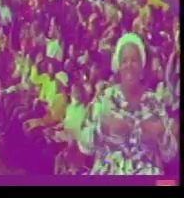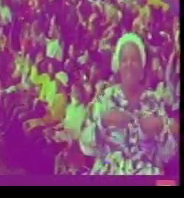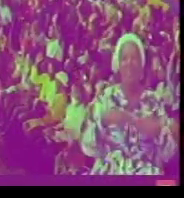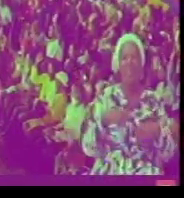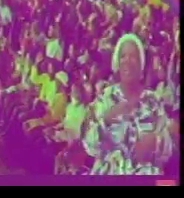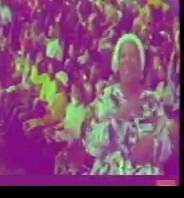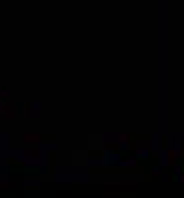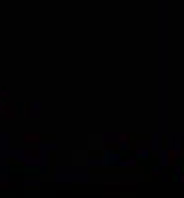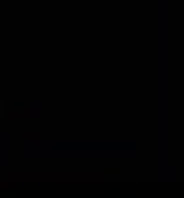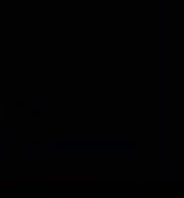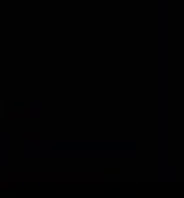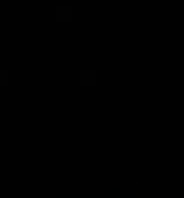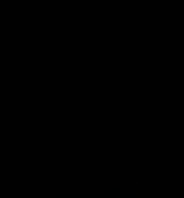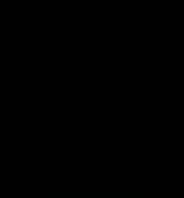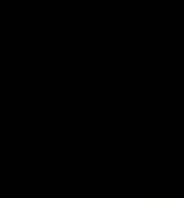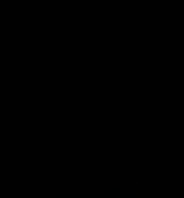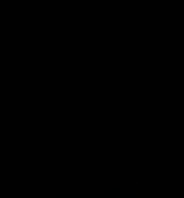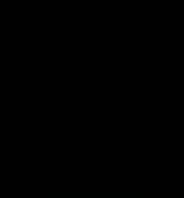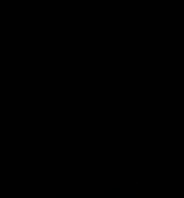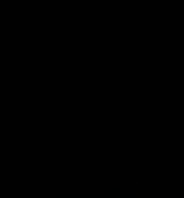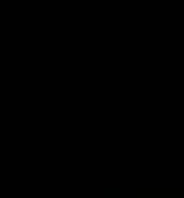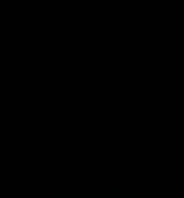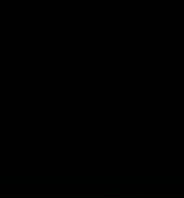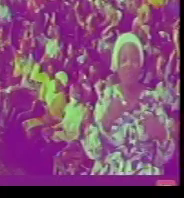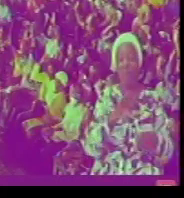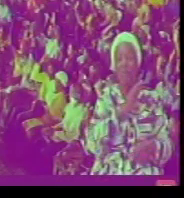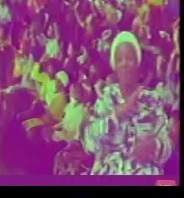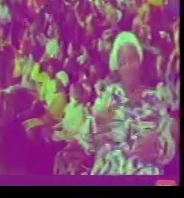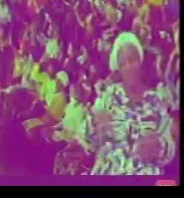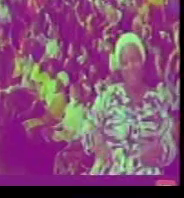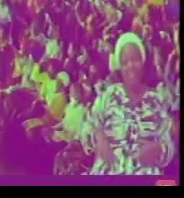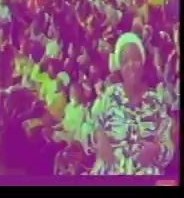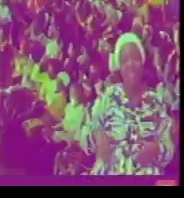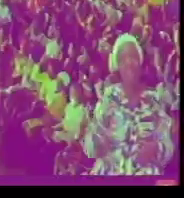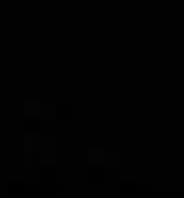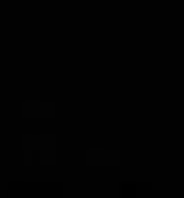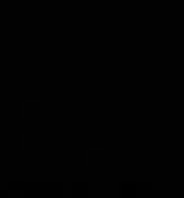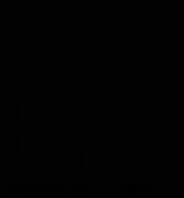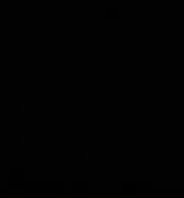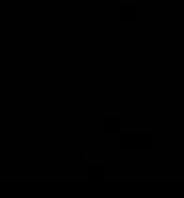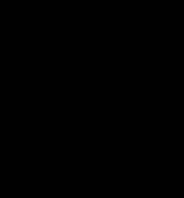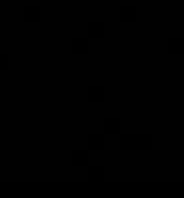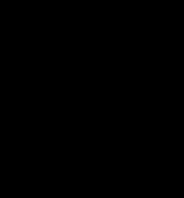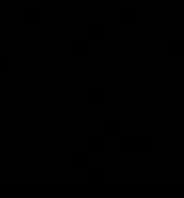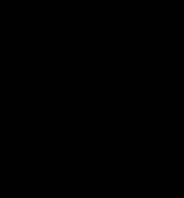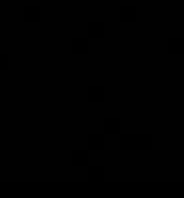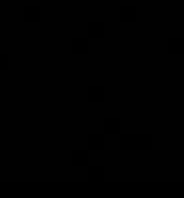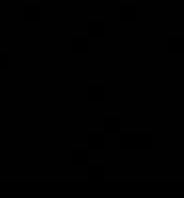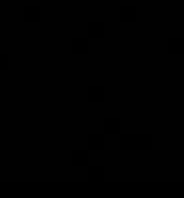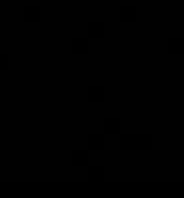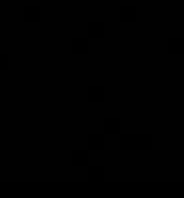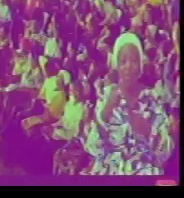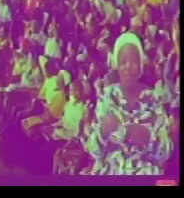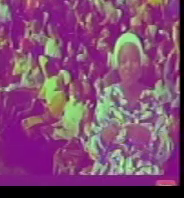Everlasting life. A righteous life that is like the life of Christ.